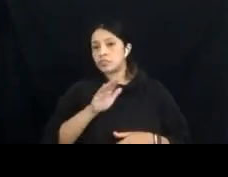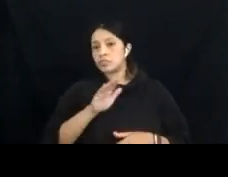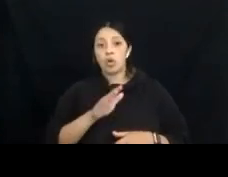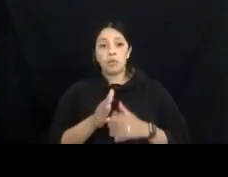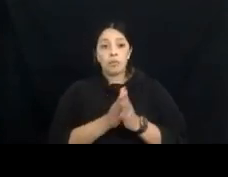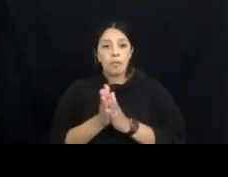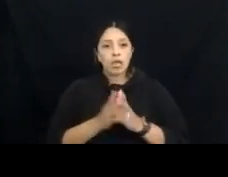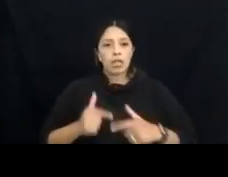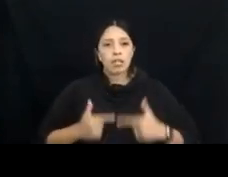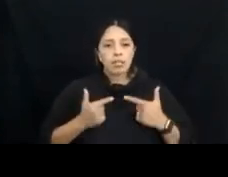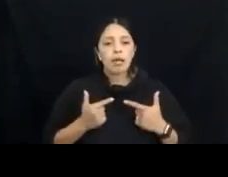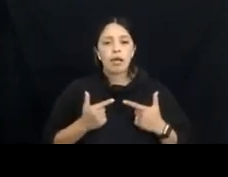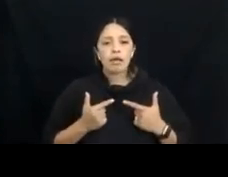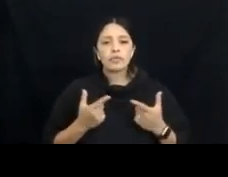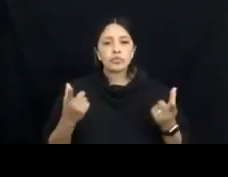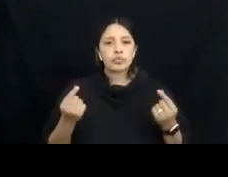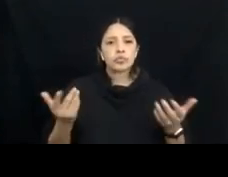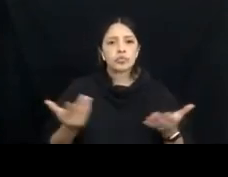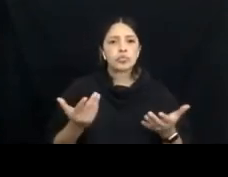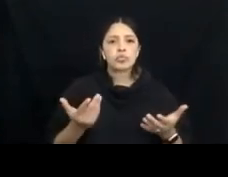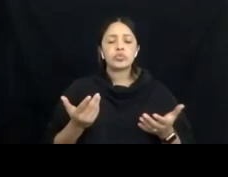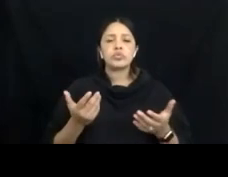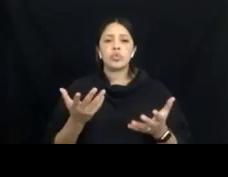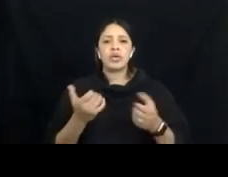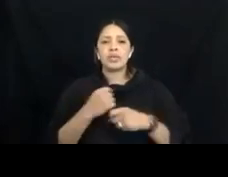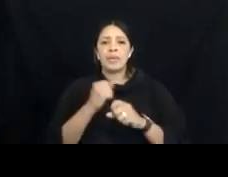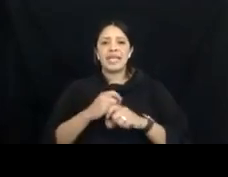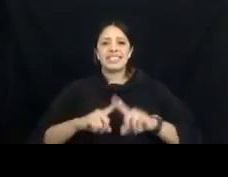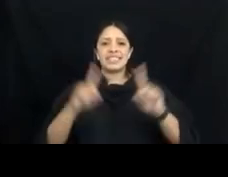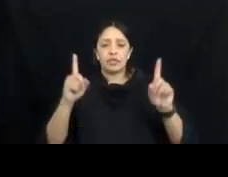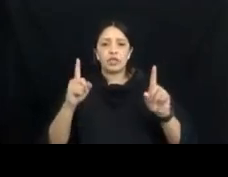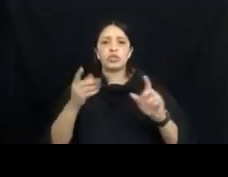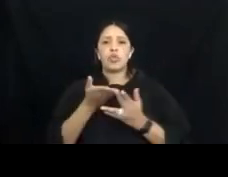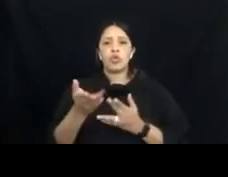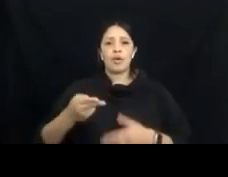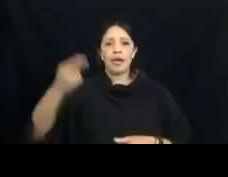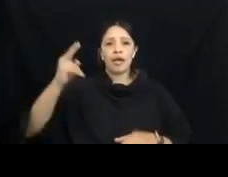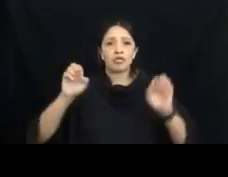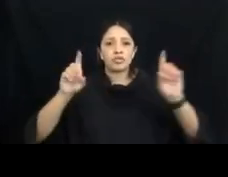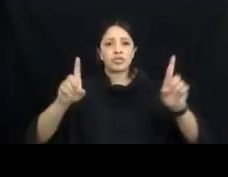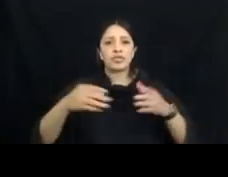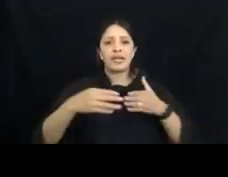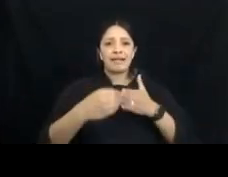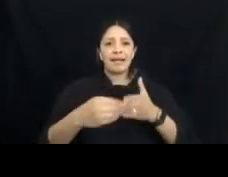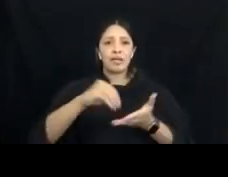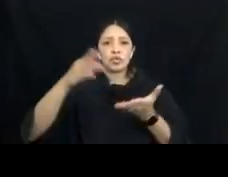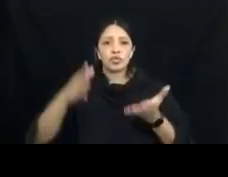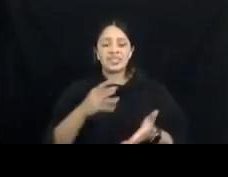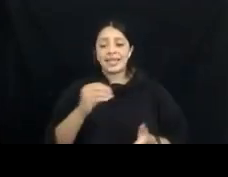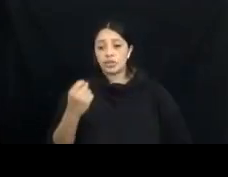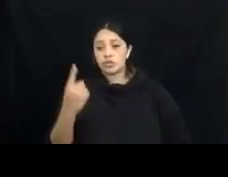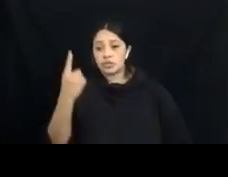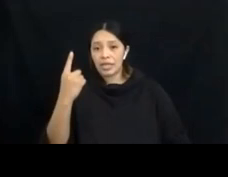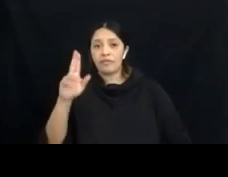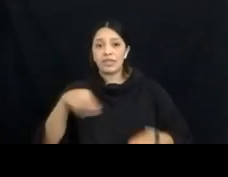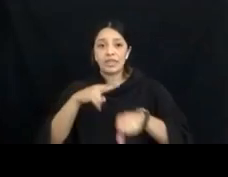been to make a difference through higher education, guiding students in understanding Native American and